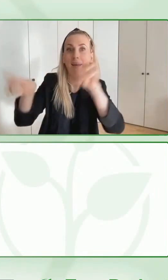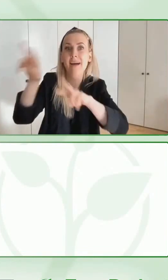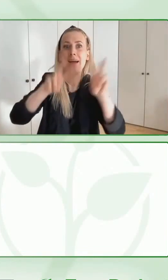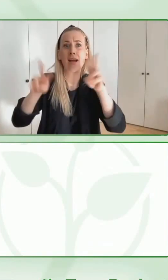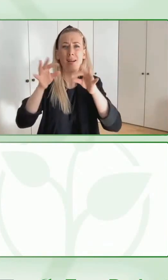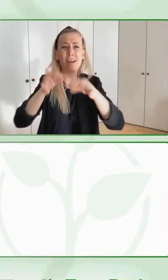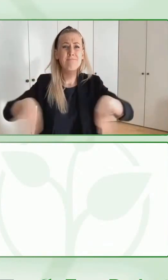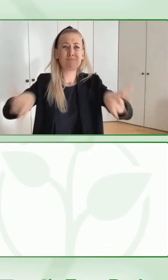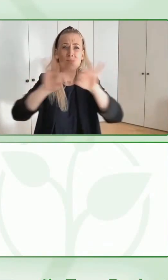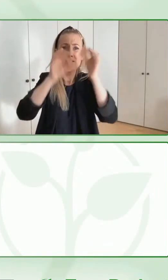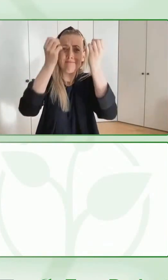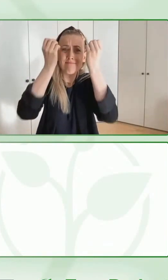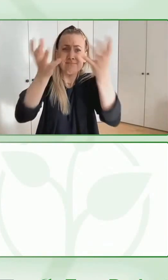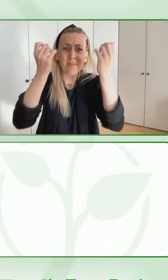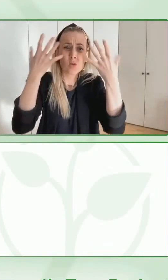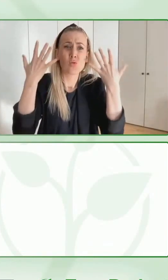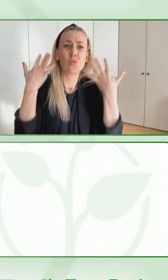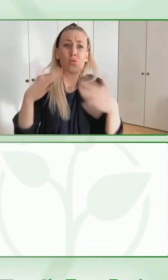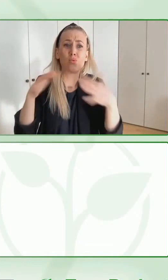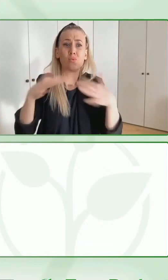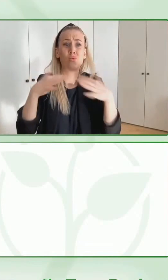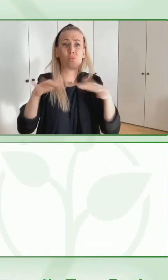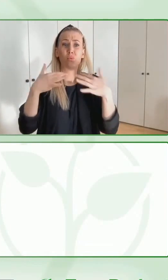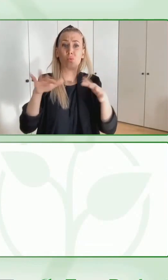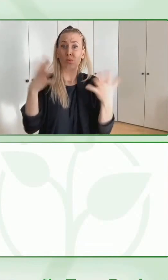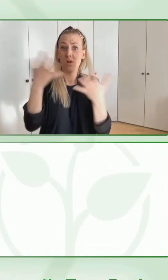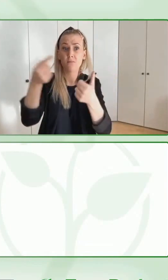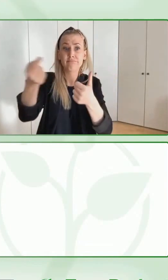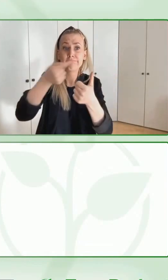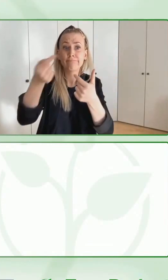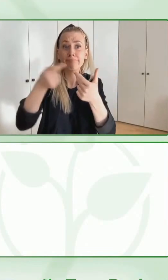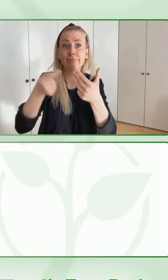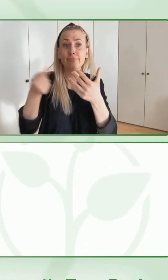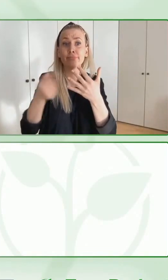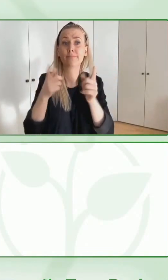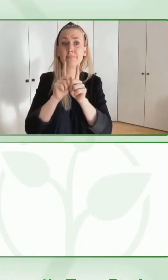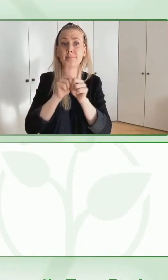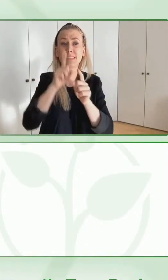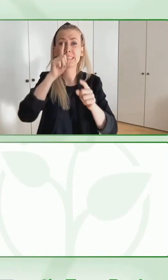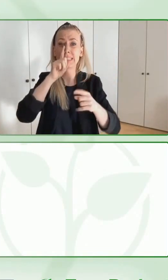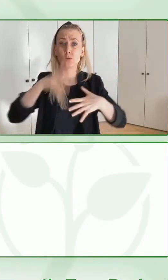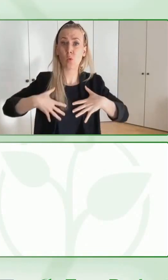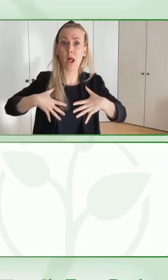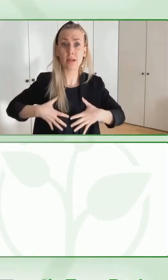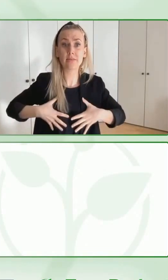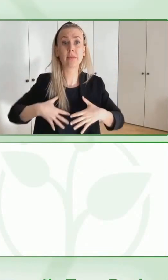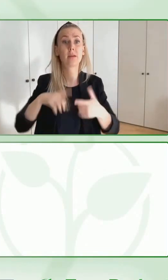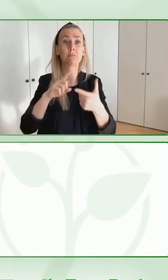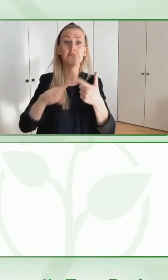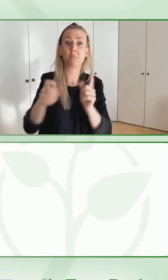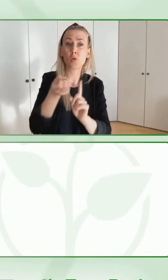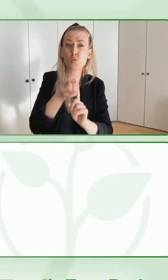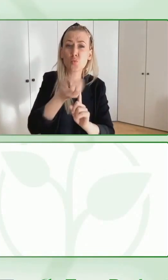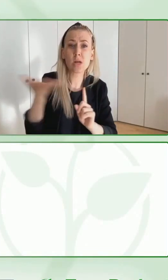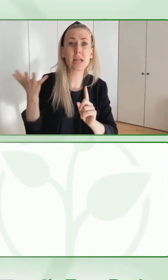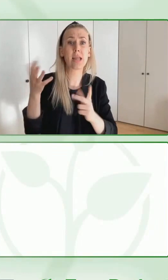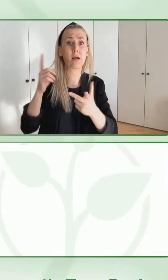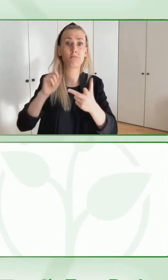to sexuality, 30 of them are animated with avatars available, and it's